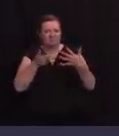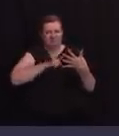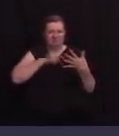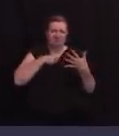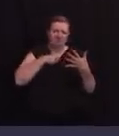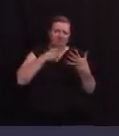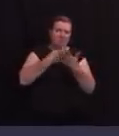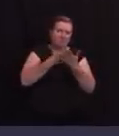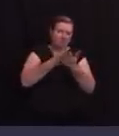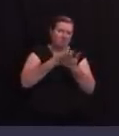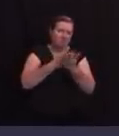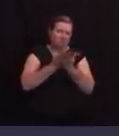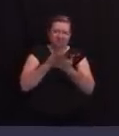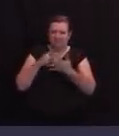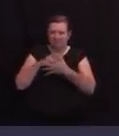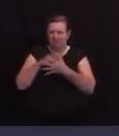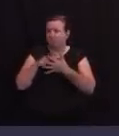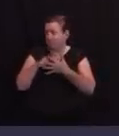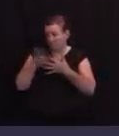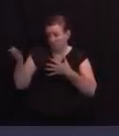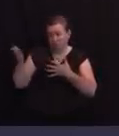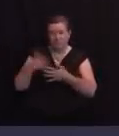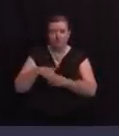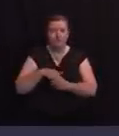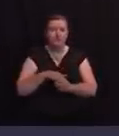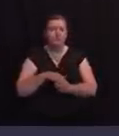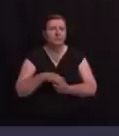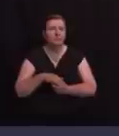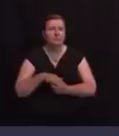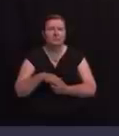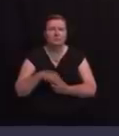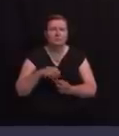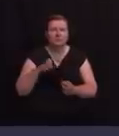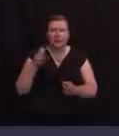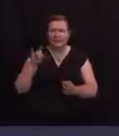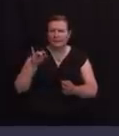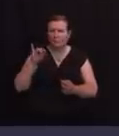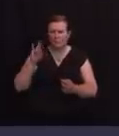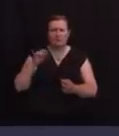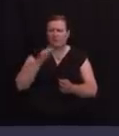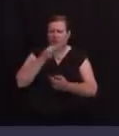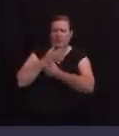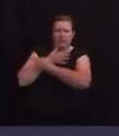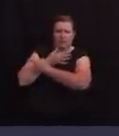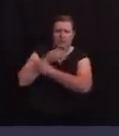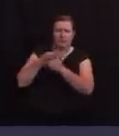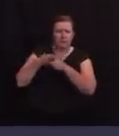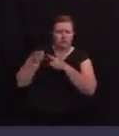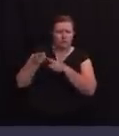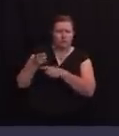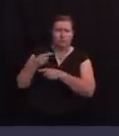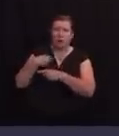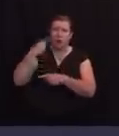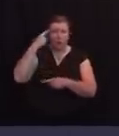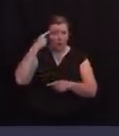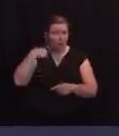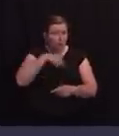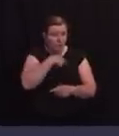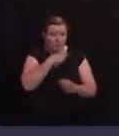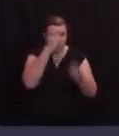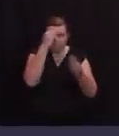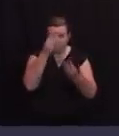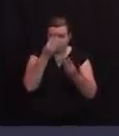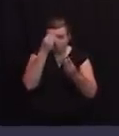Ed and Judy, you are the experts here, but I think we've signaled, I think many people signal